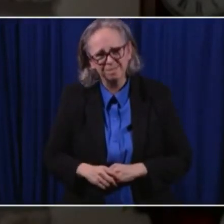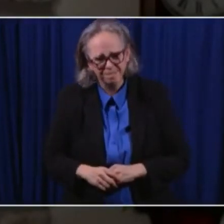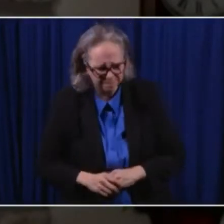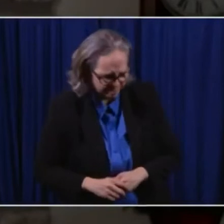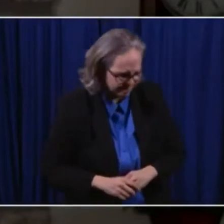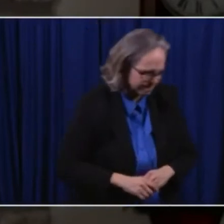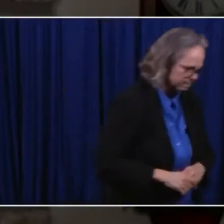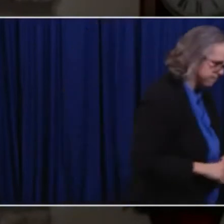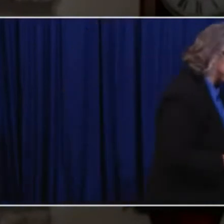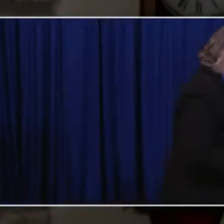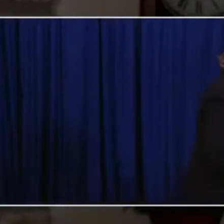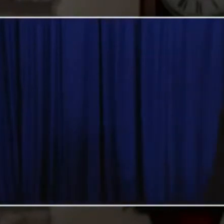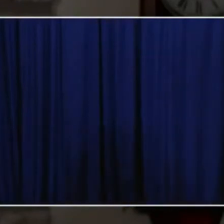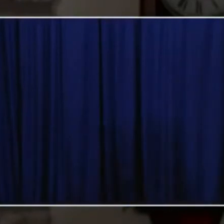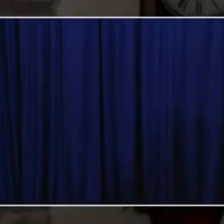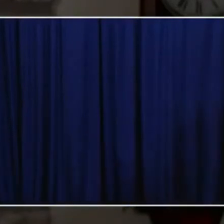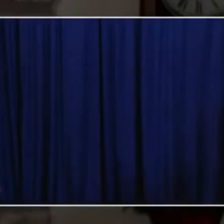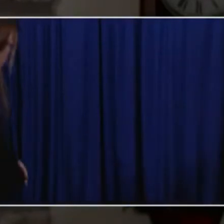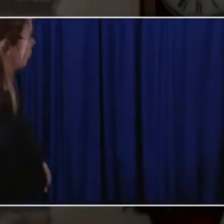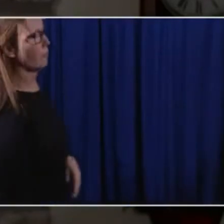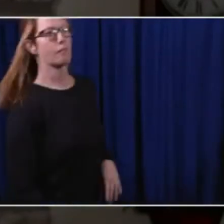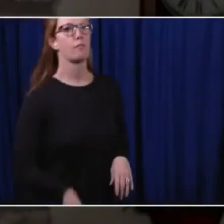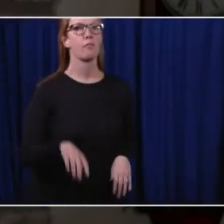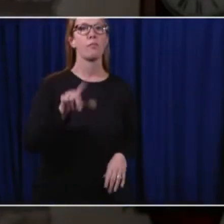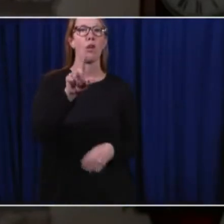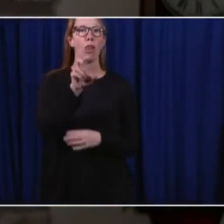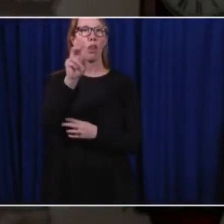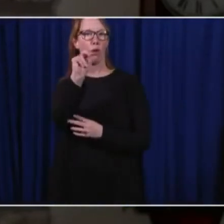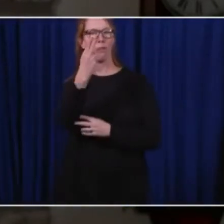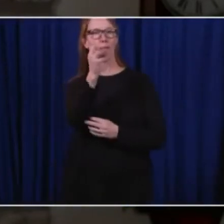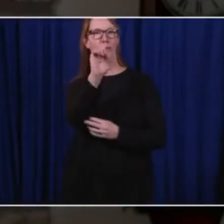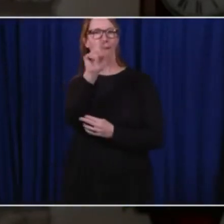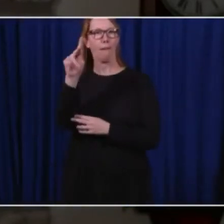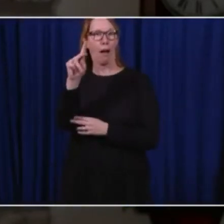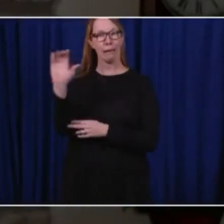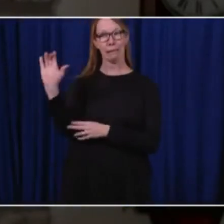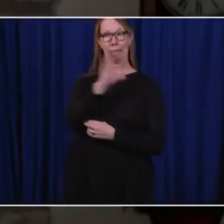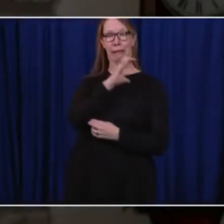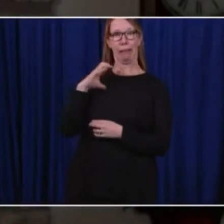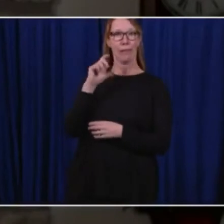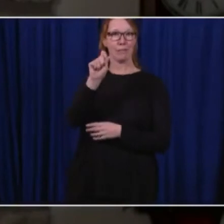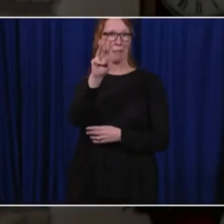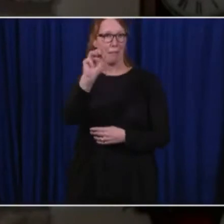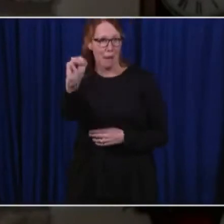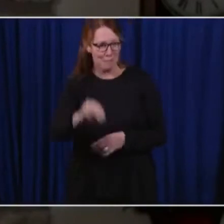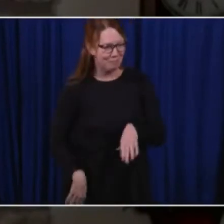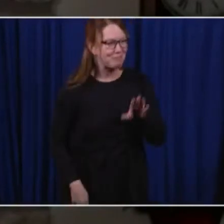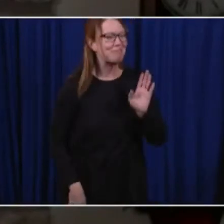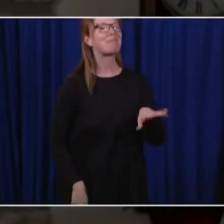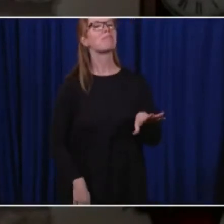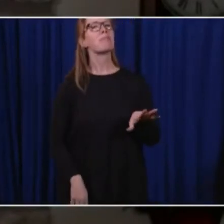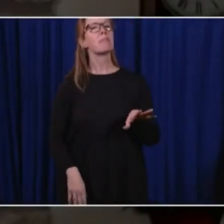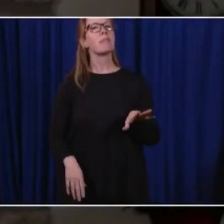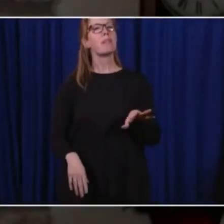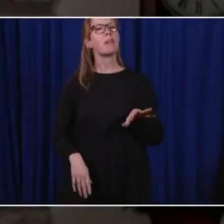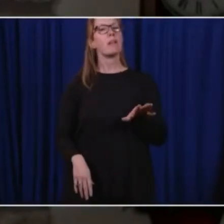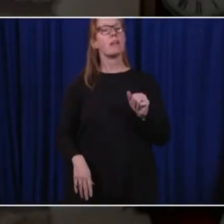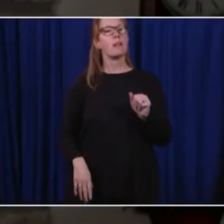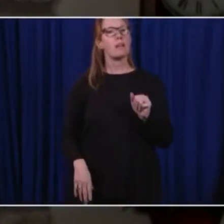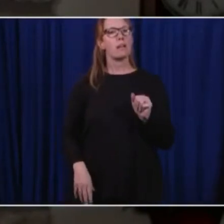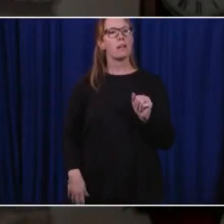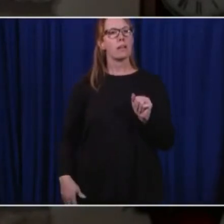Next question is from Laura Hancock at cleveland.com. Hi, Governor. Hello. Three commissioners for